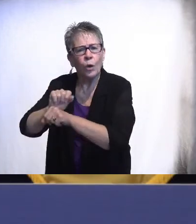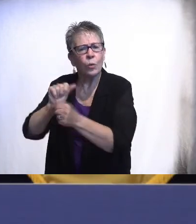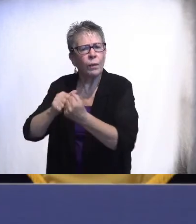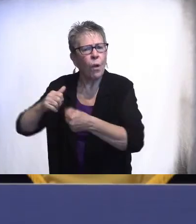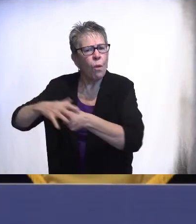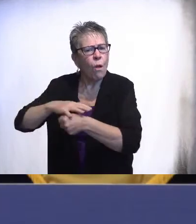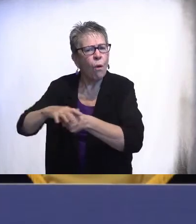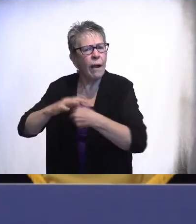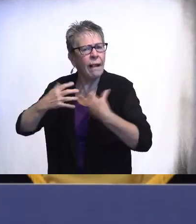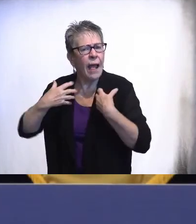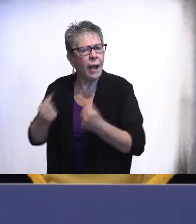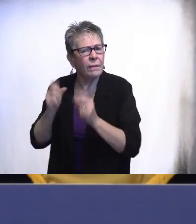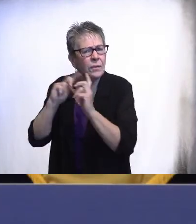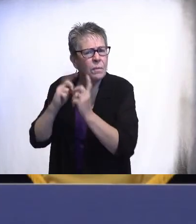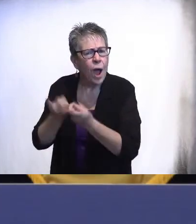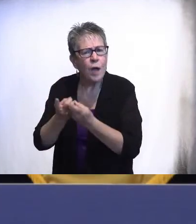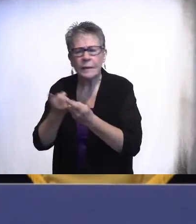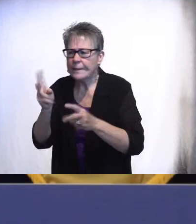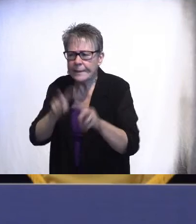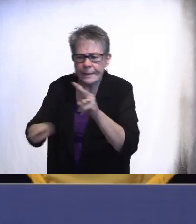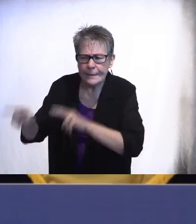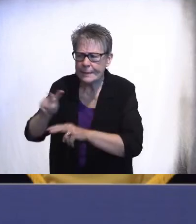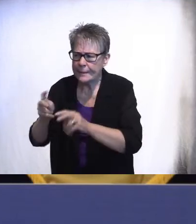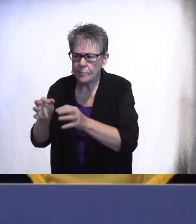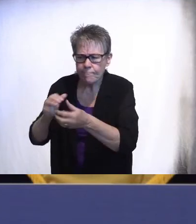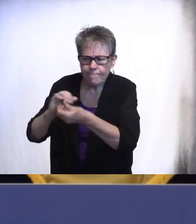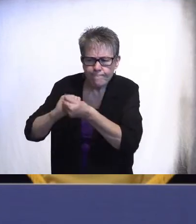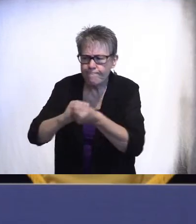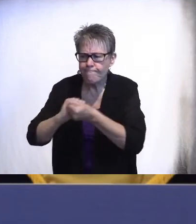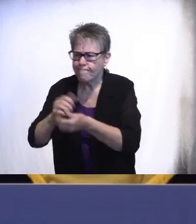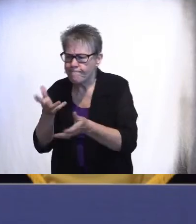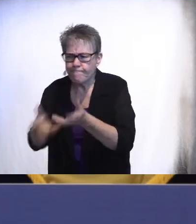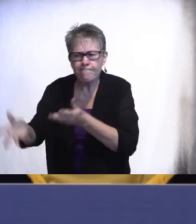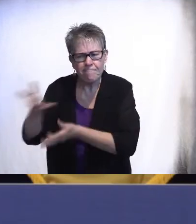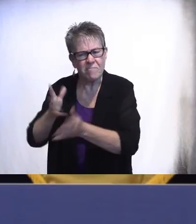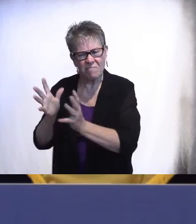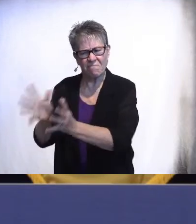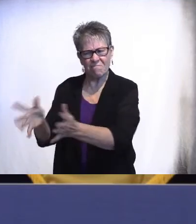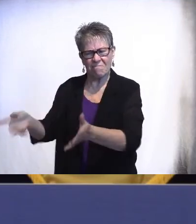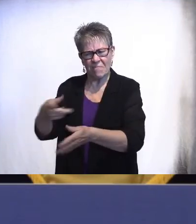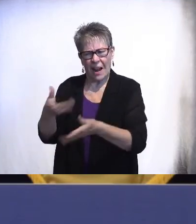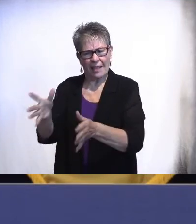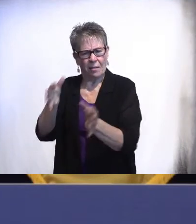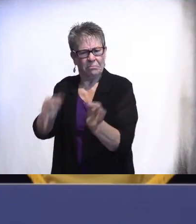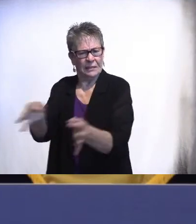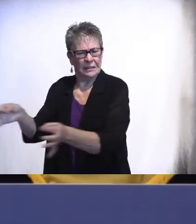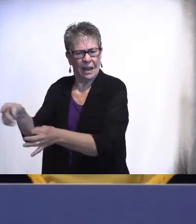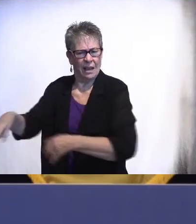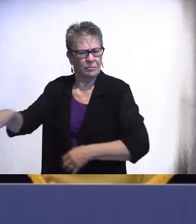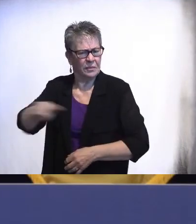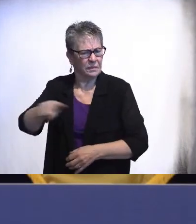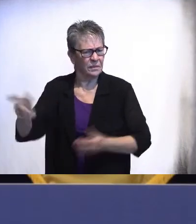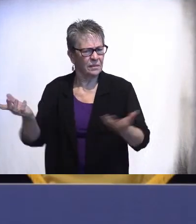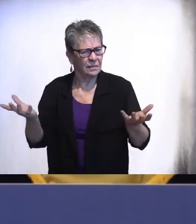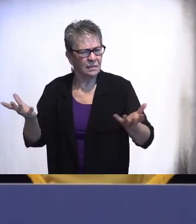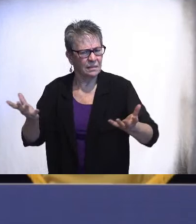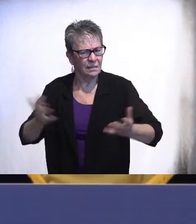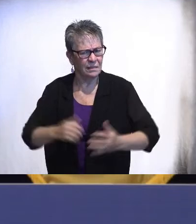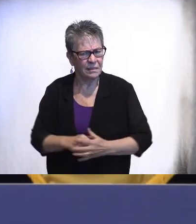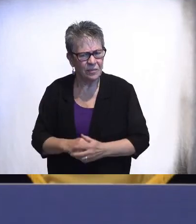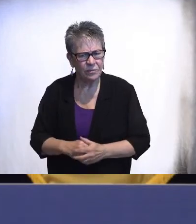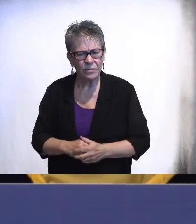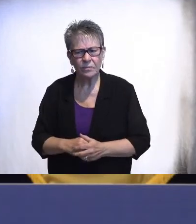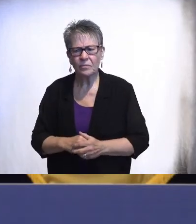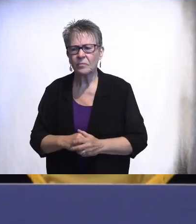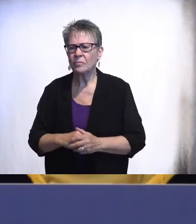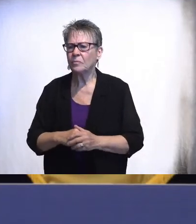Judy just used a word which I like a lot, operationalizing some of the things we've been doing as a pandemic response now to be a part